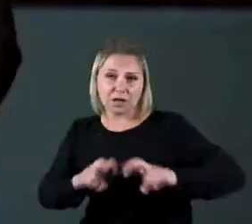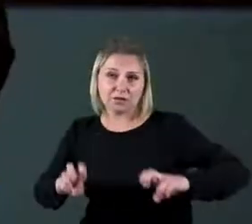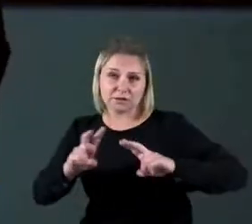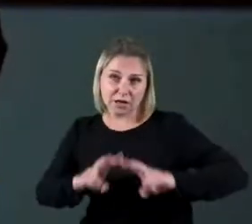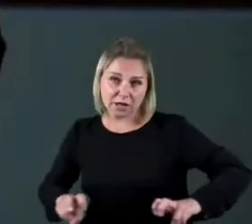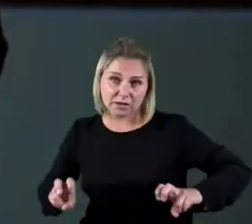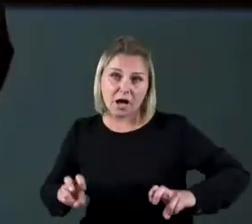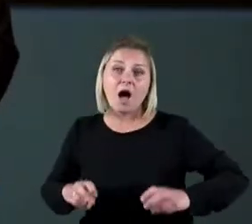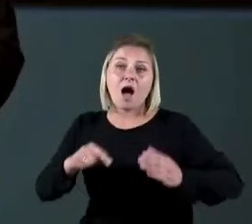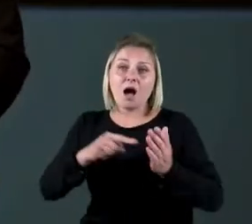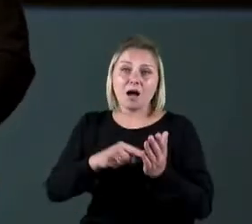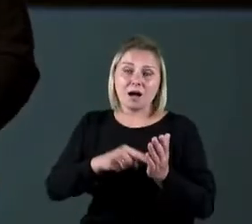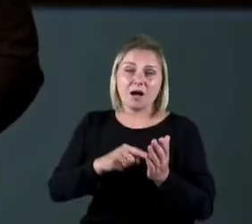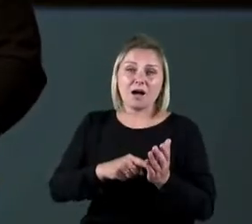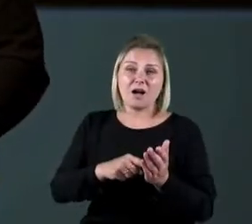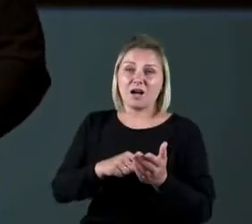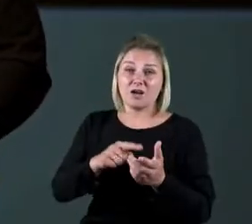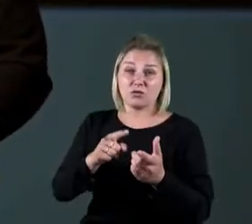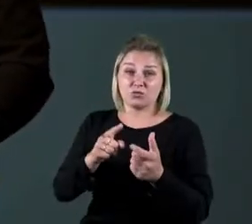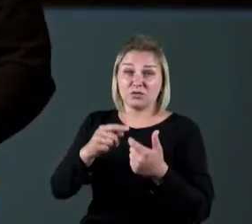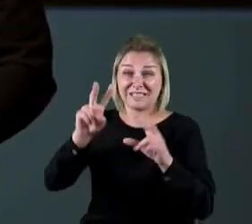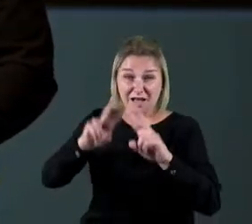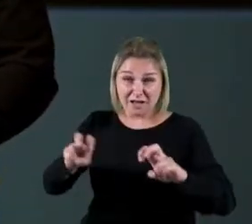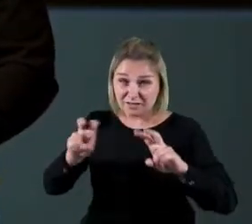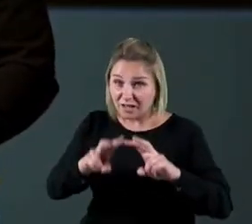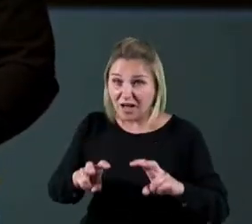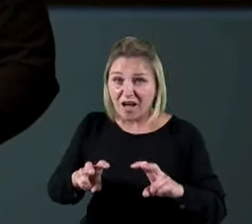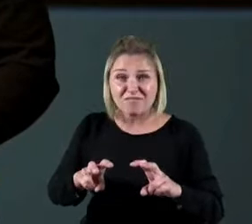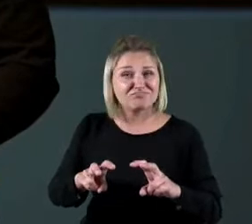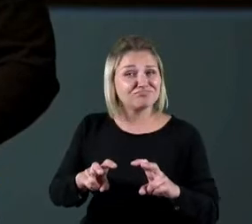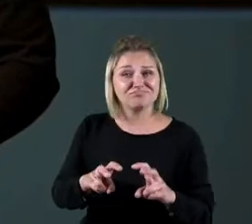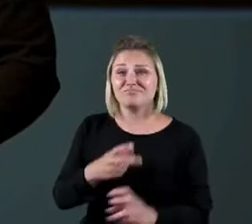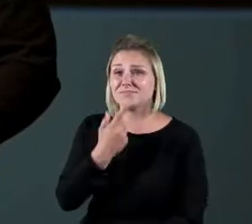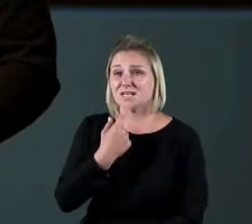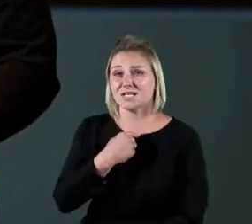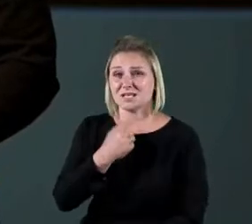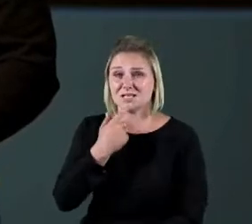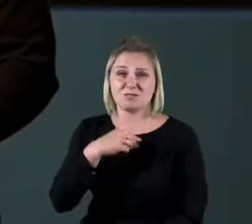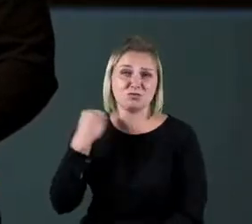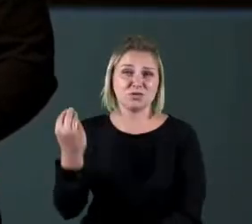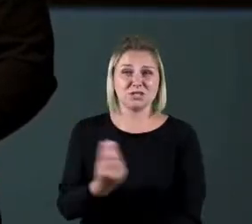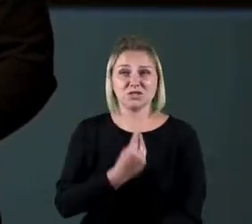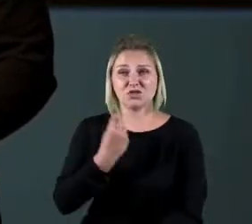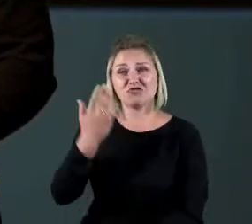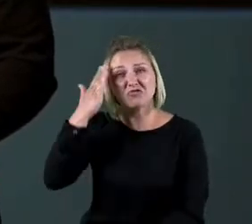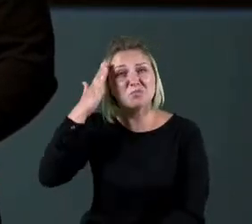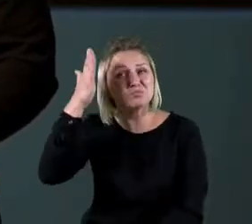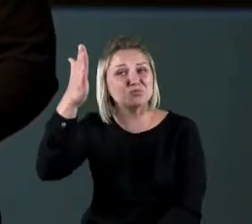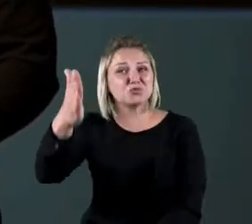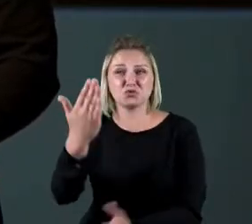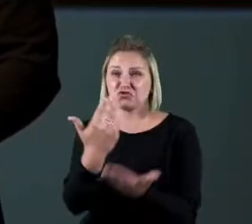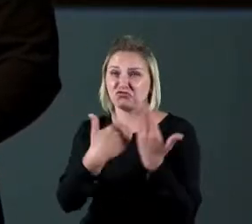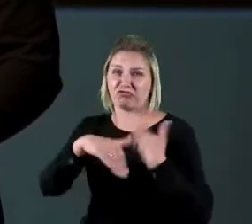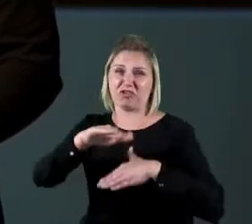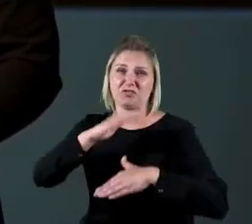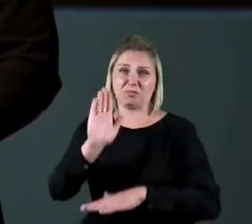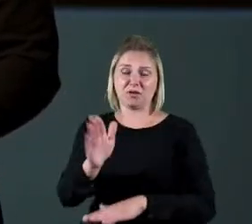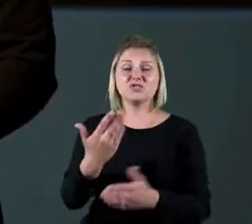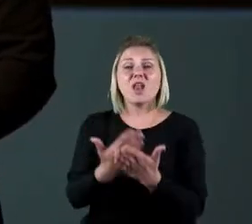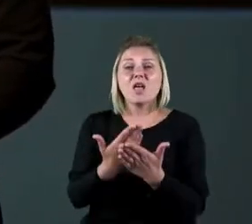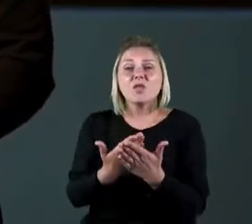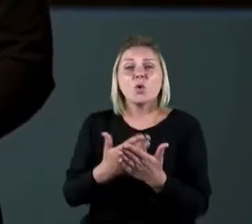current challenges or the future challenges. It also told us the need to do things differently